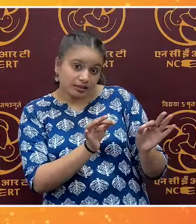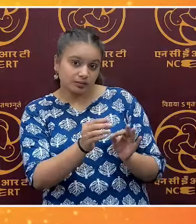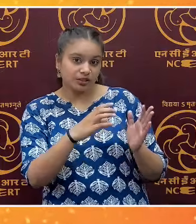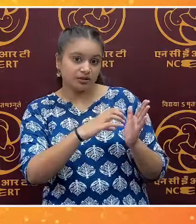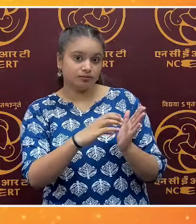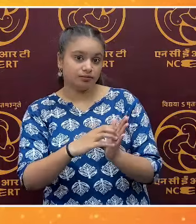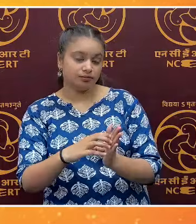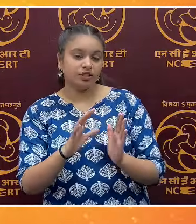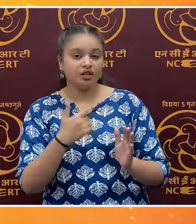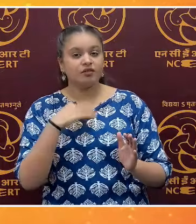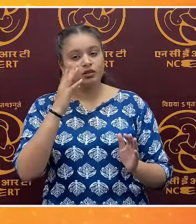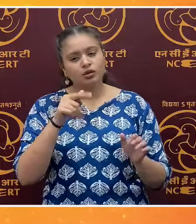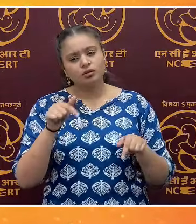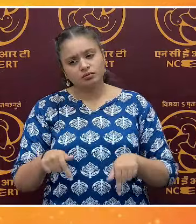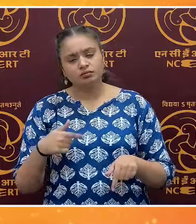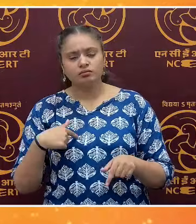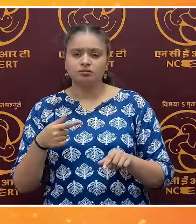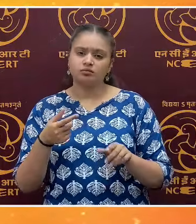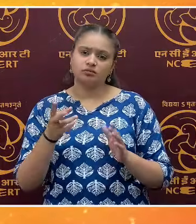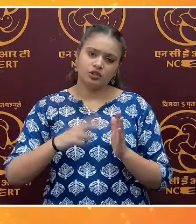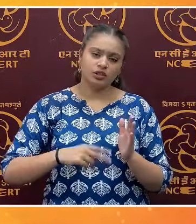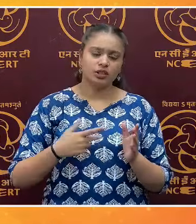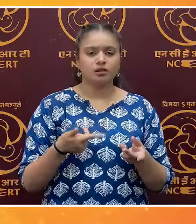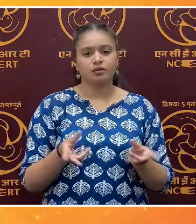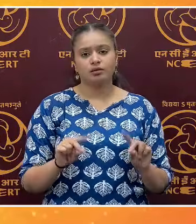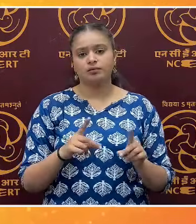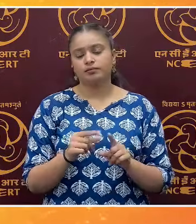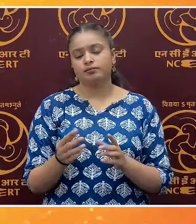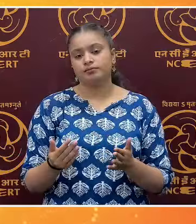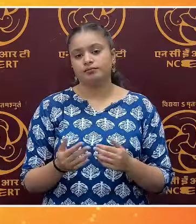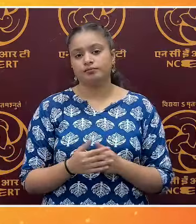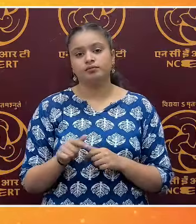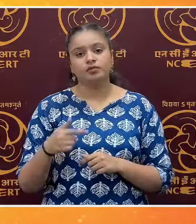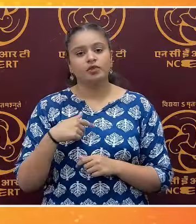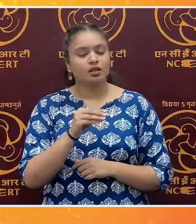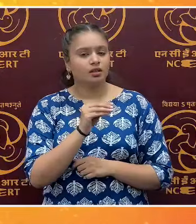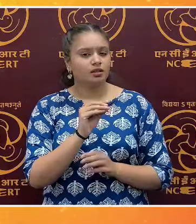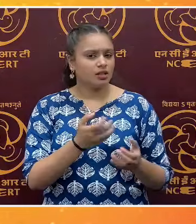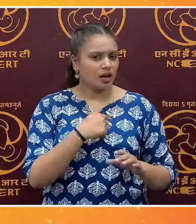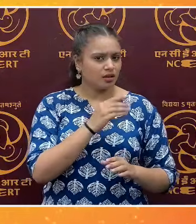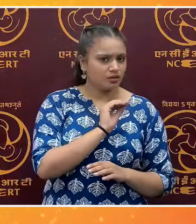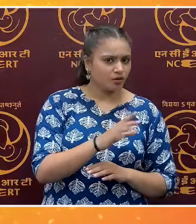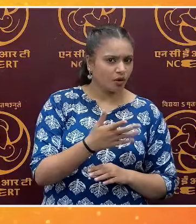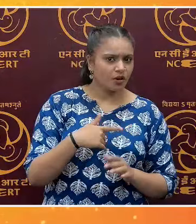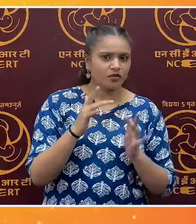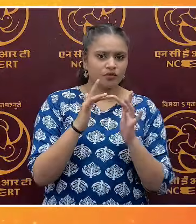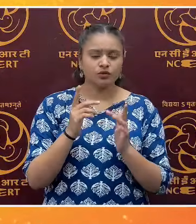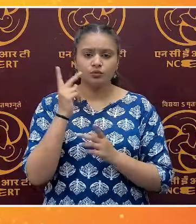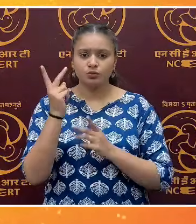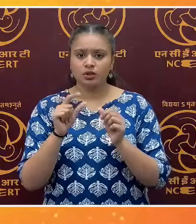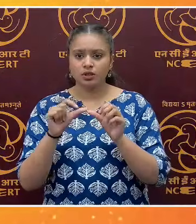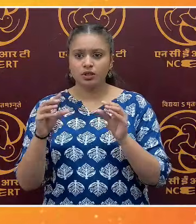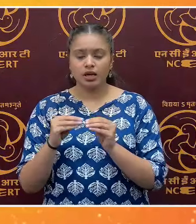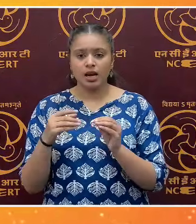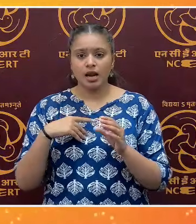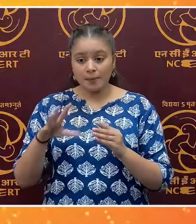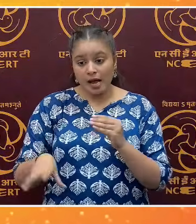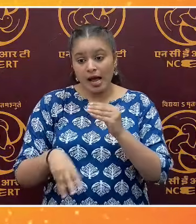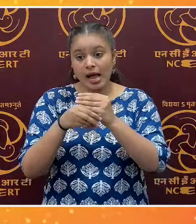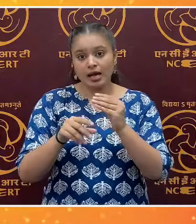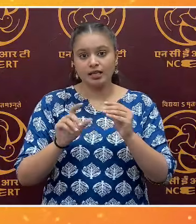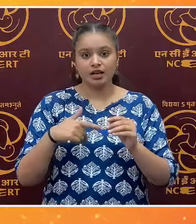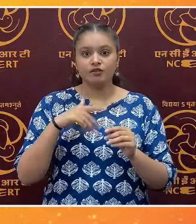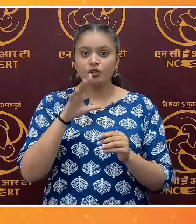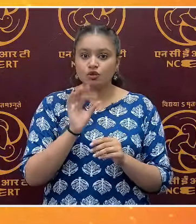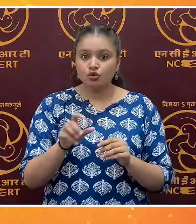the entire theory, so they can go through there and read it exactly. Ma'am, you mentioned in the beginning that these virtual labs are just an add-on. They are not replacement of real